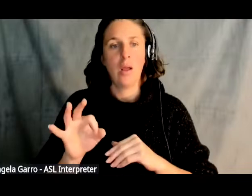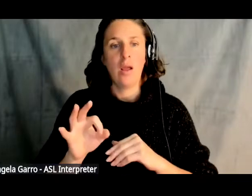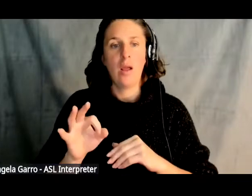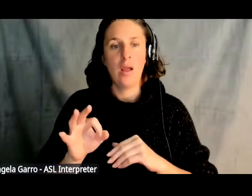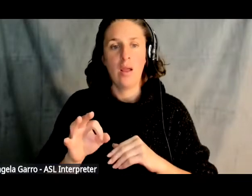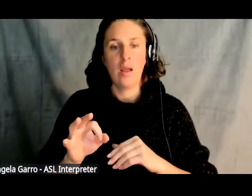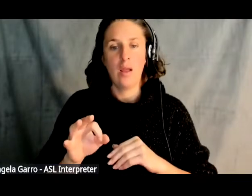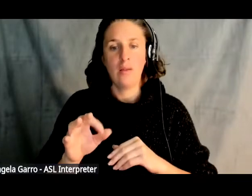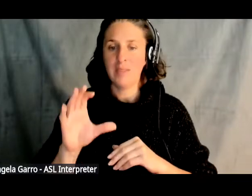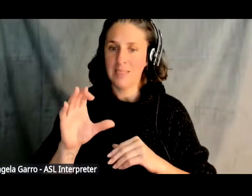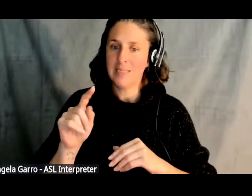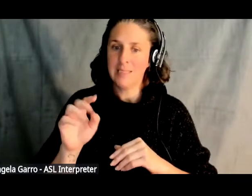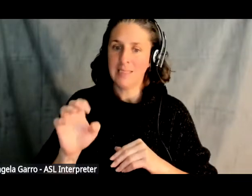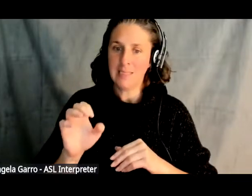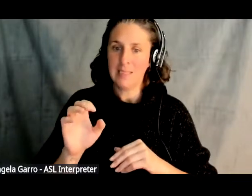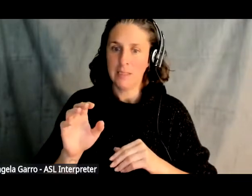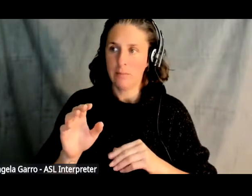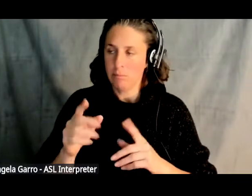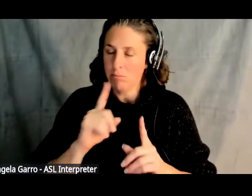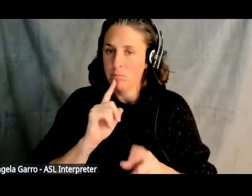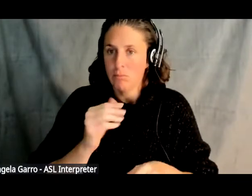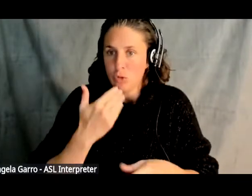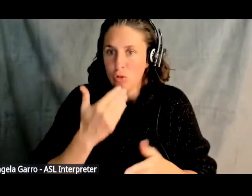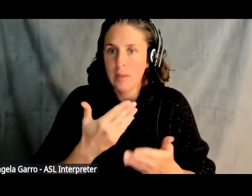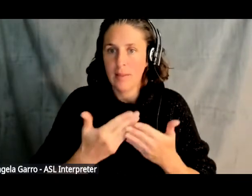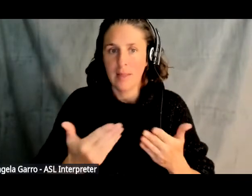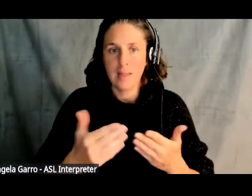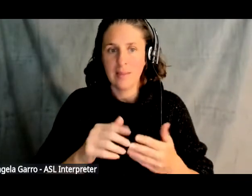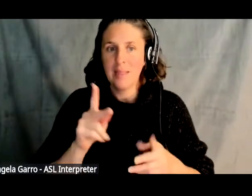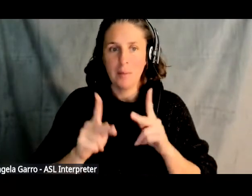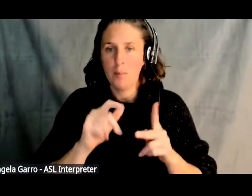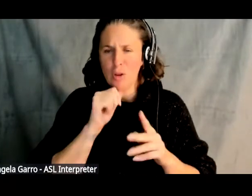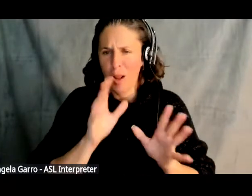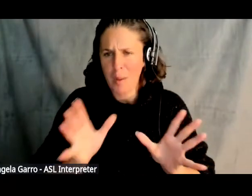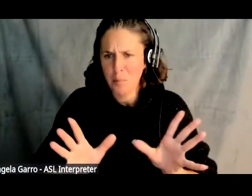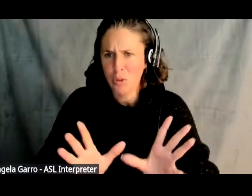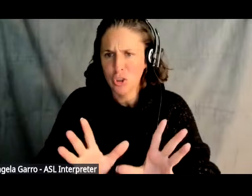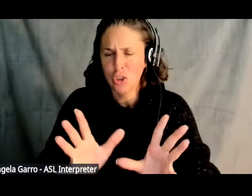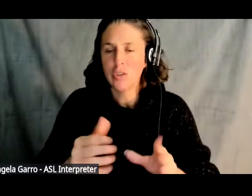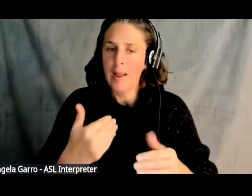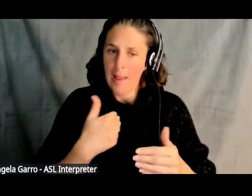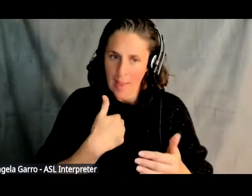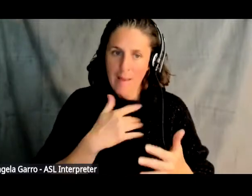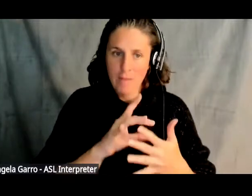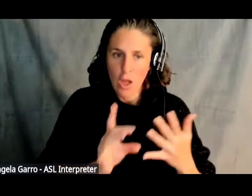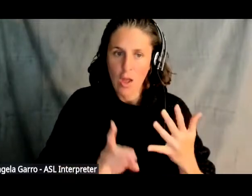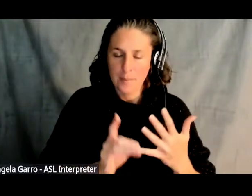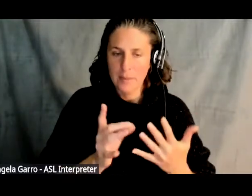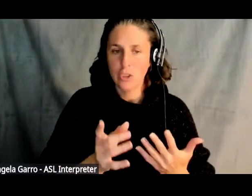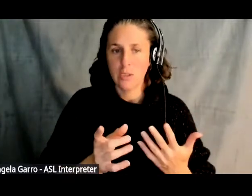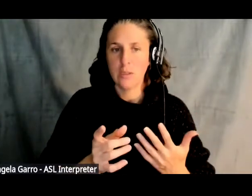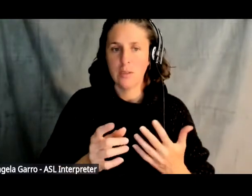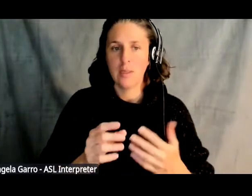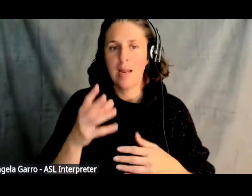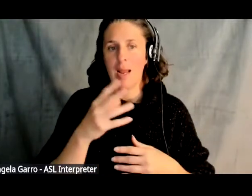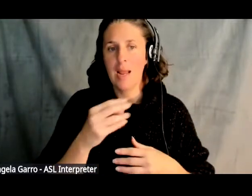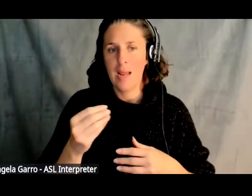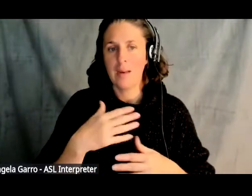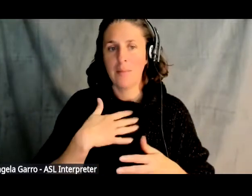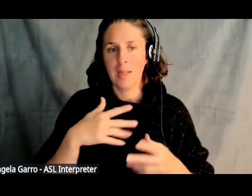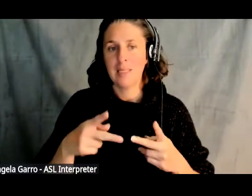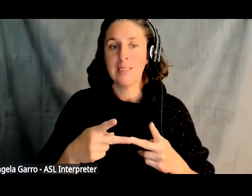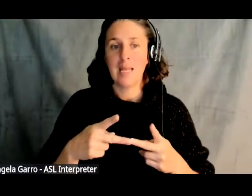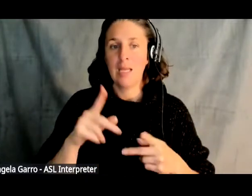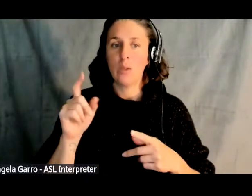CTE being, a good thing, that people aren't getting pushed in, that there is option? And then I guess my second question